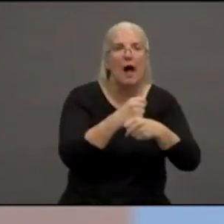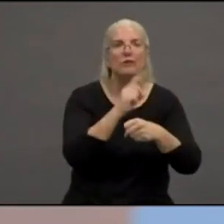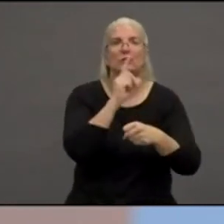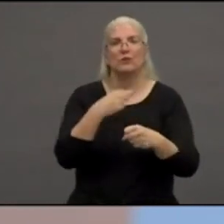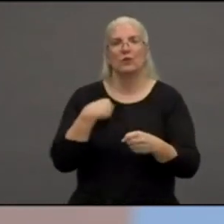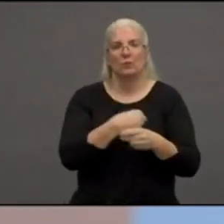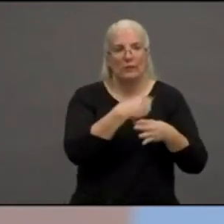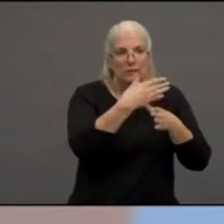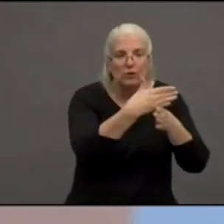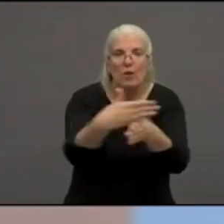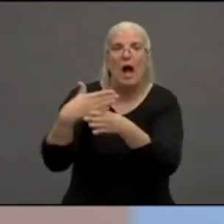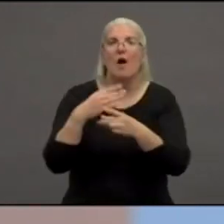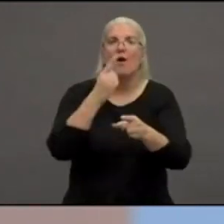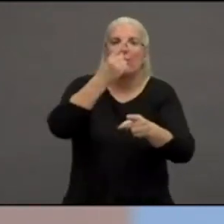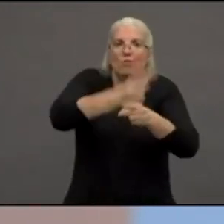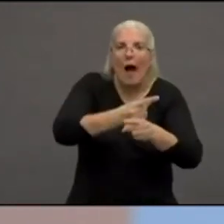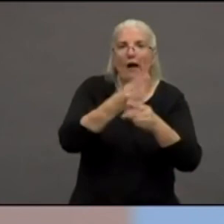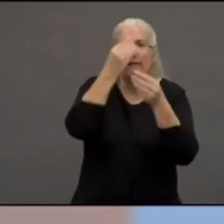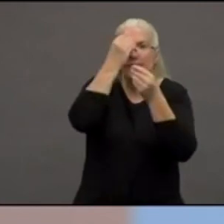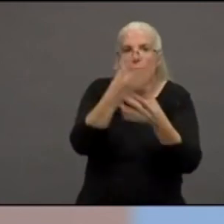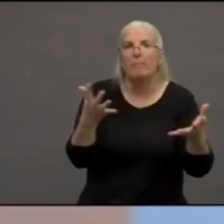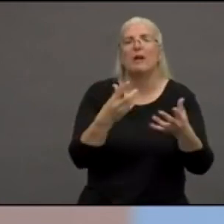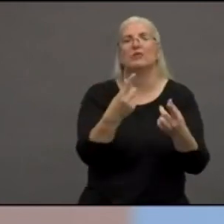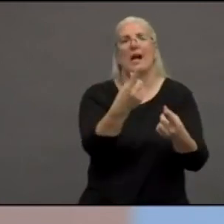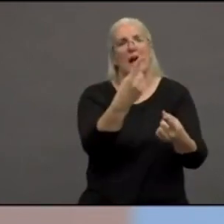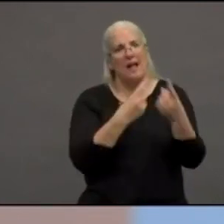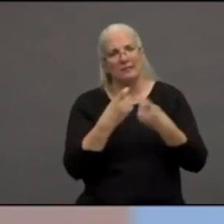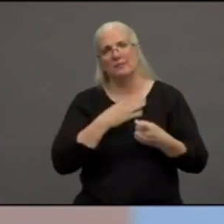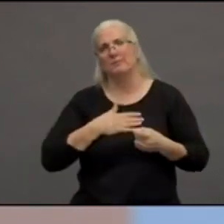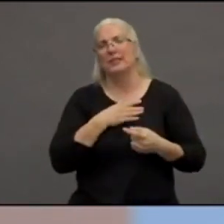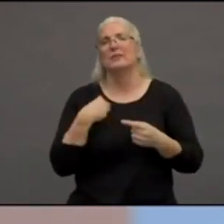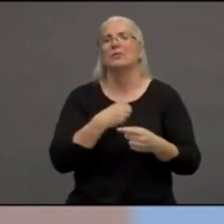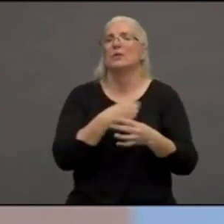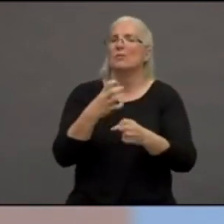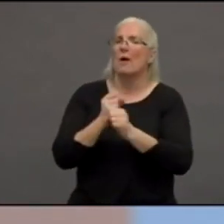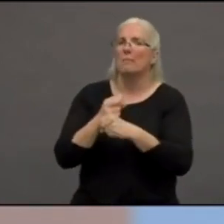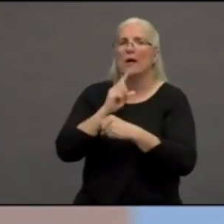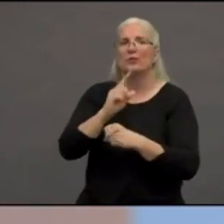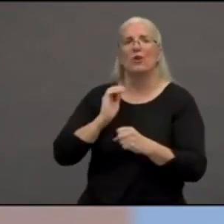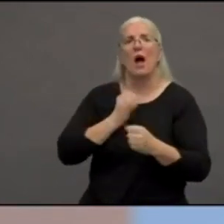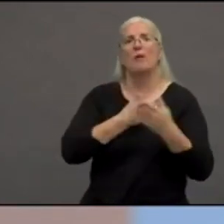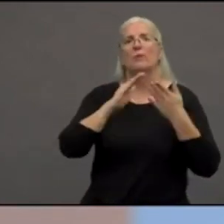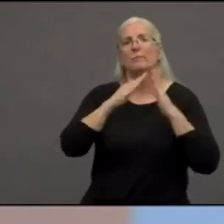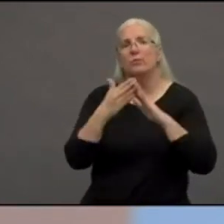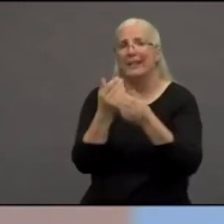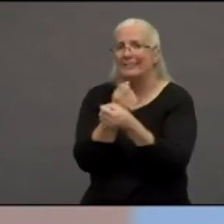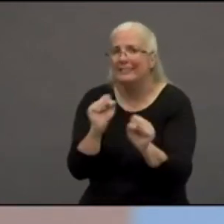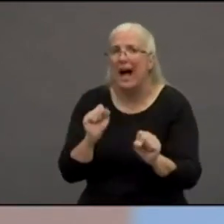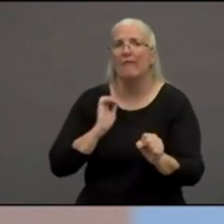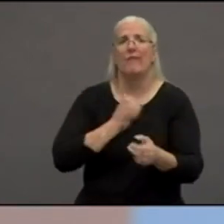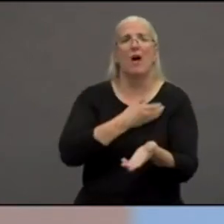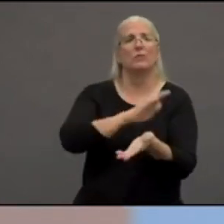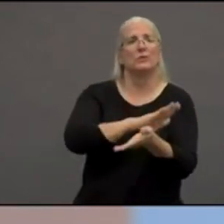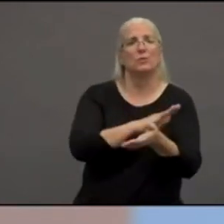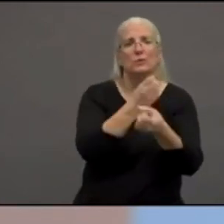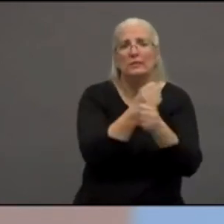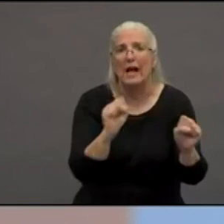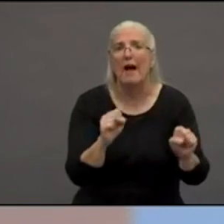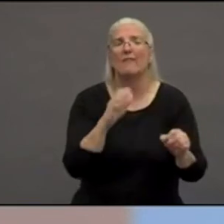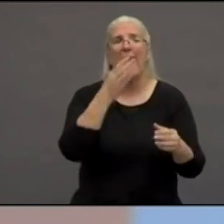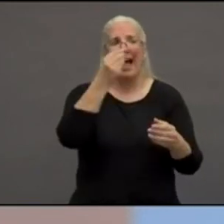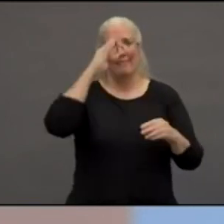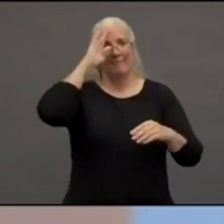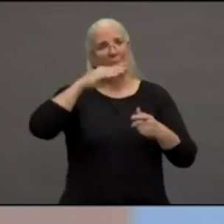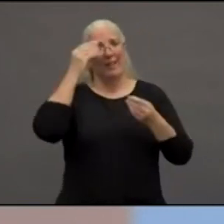students and families in the community to be safe, and we want to support schools to inform them as the information changes, because this